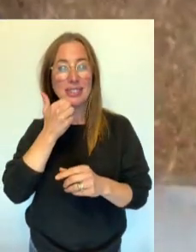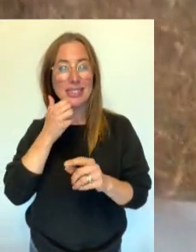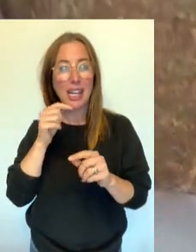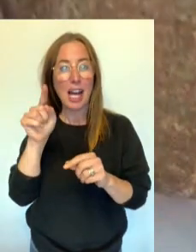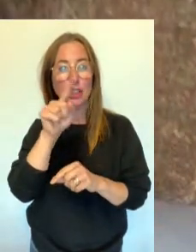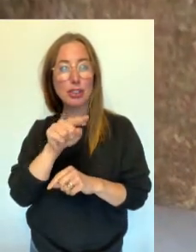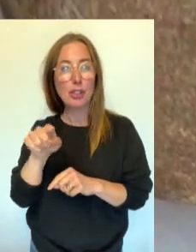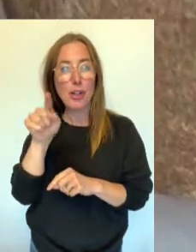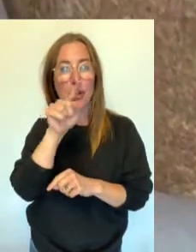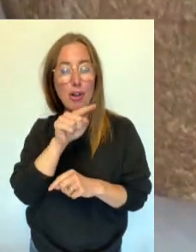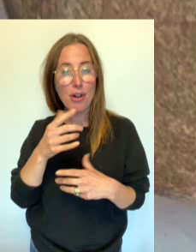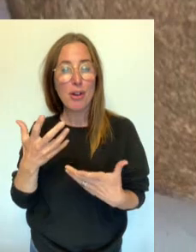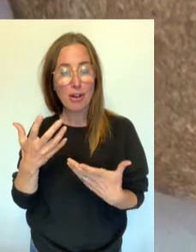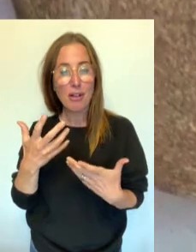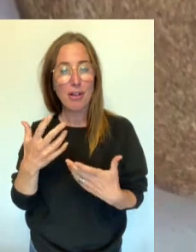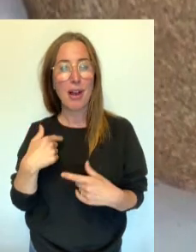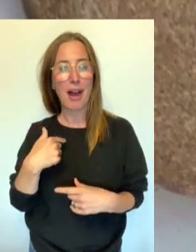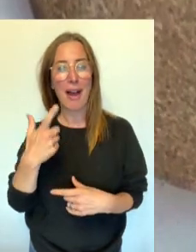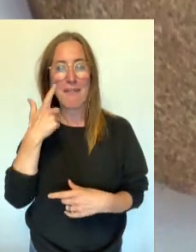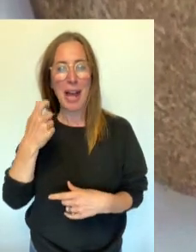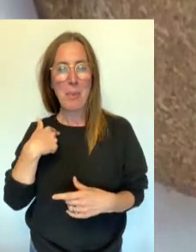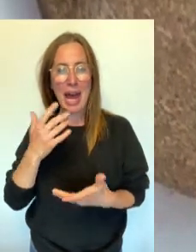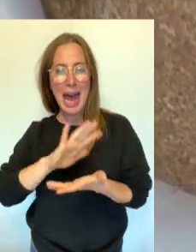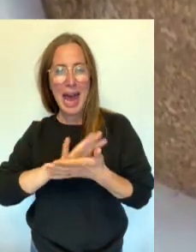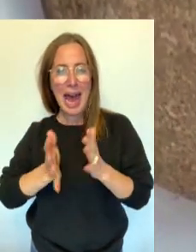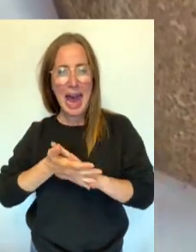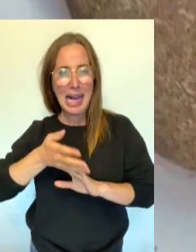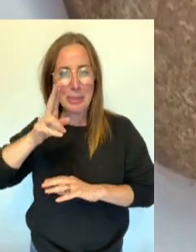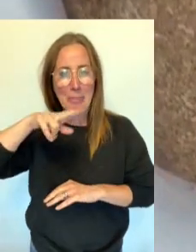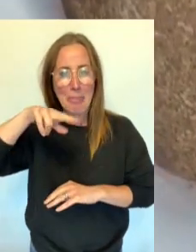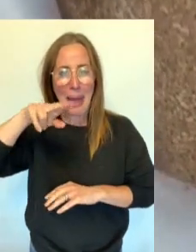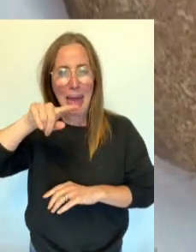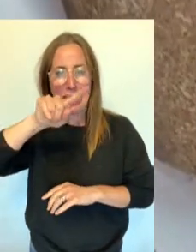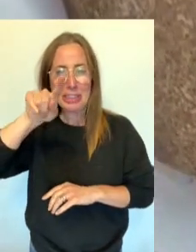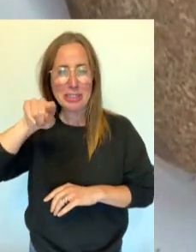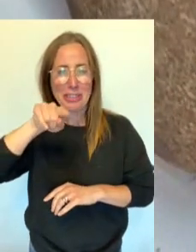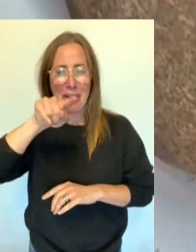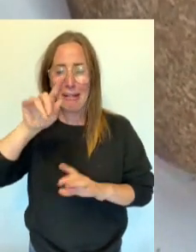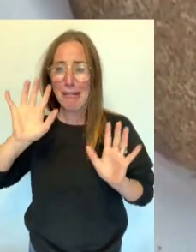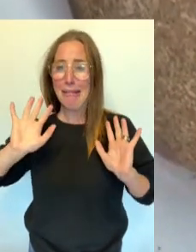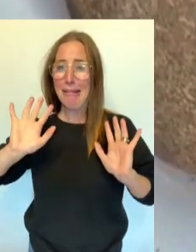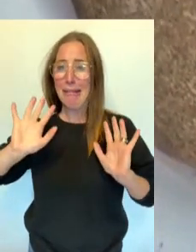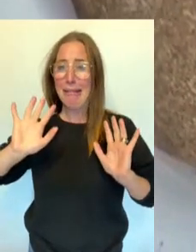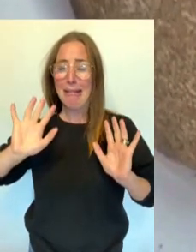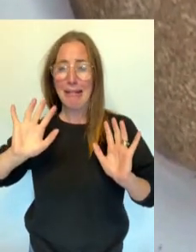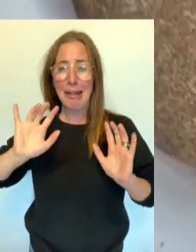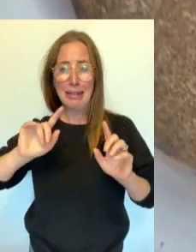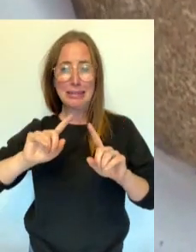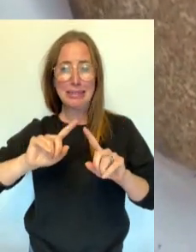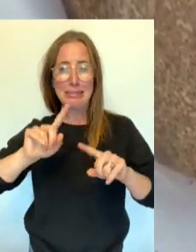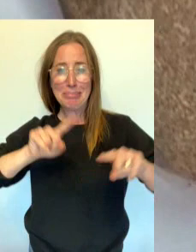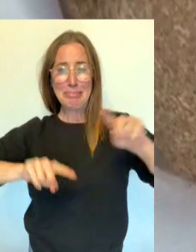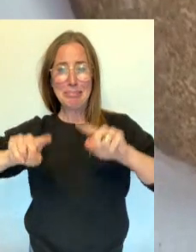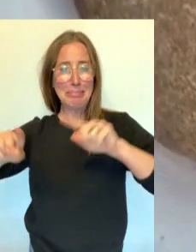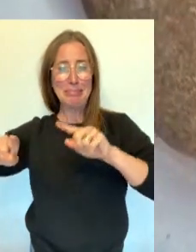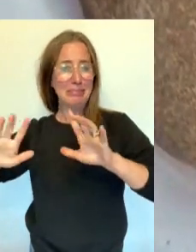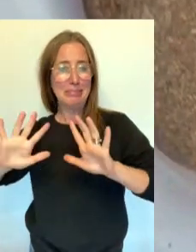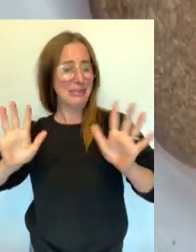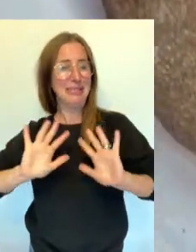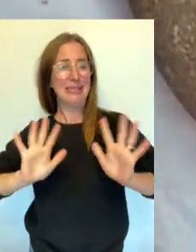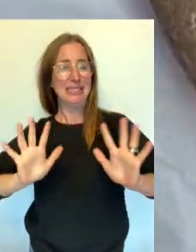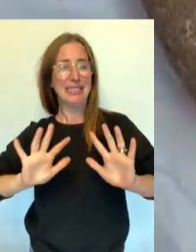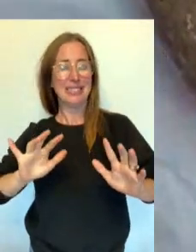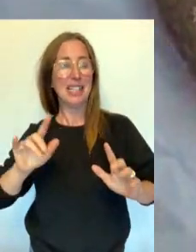found that when I was trying to paint circles with real paintbrushes from the bristle end, they just never turned out quite right, whereas this just seems to be